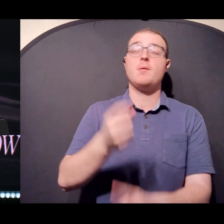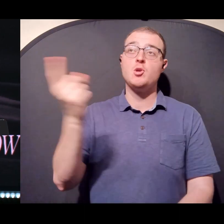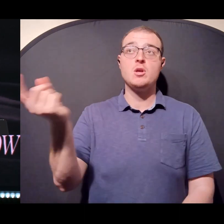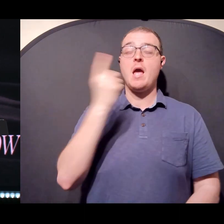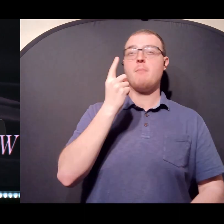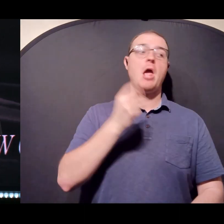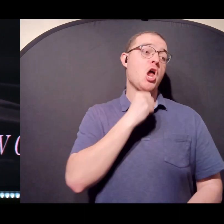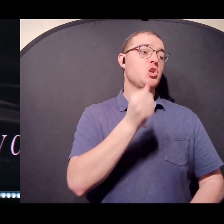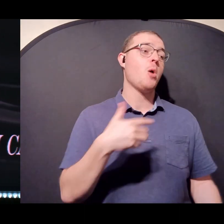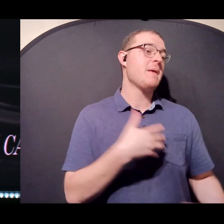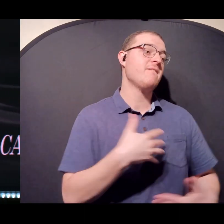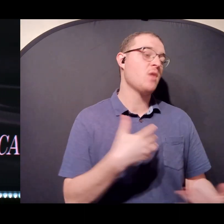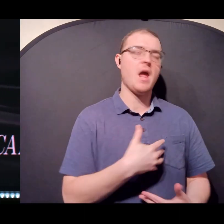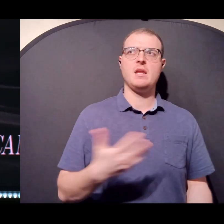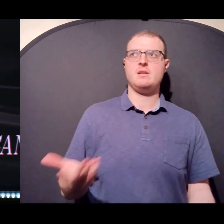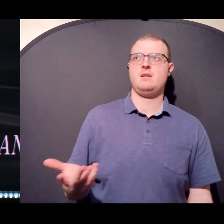here